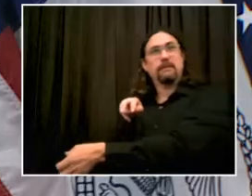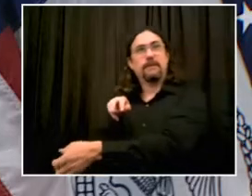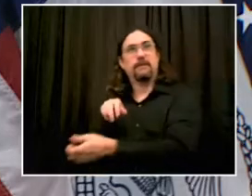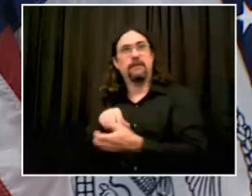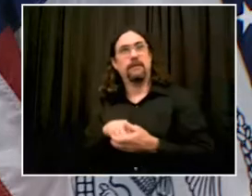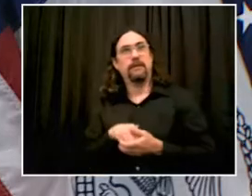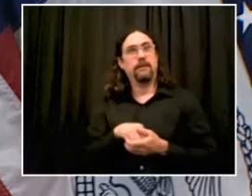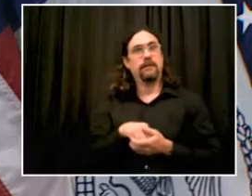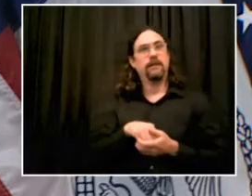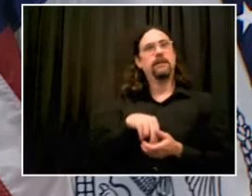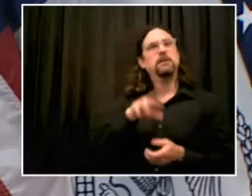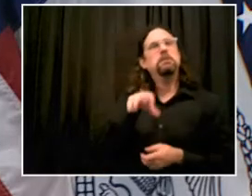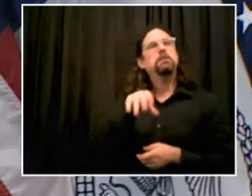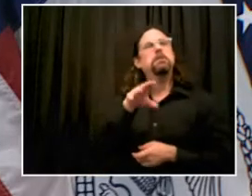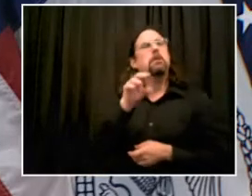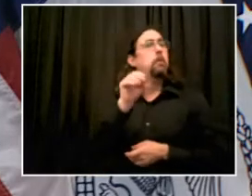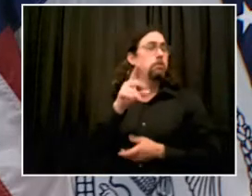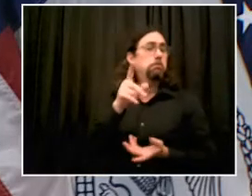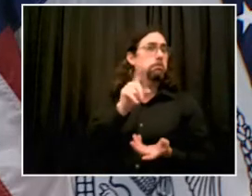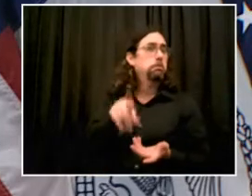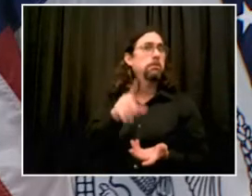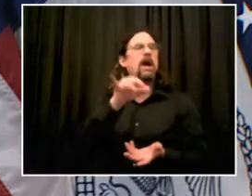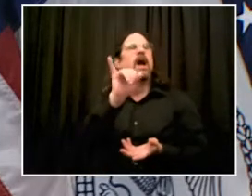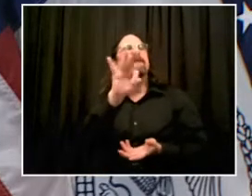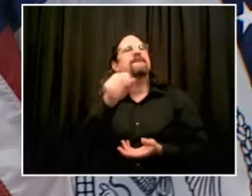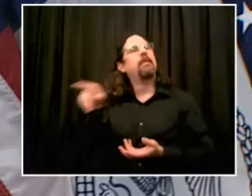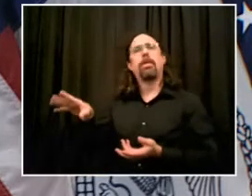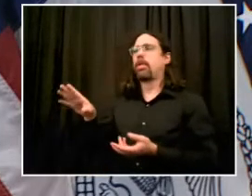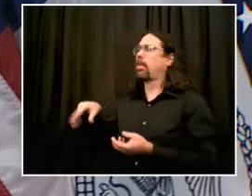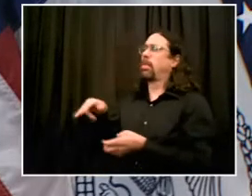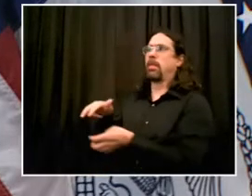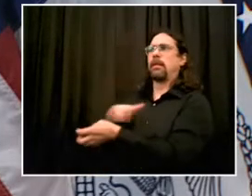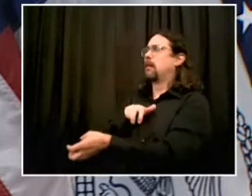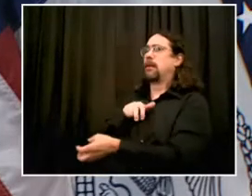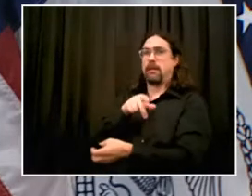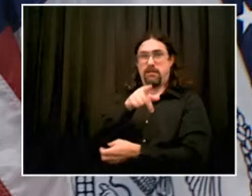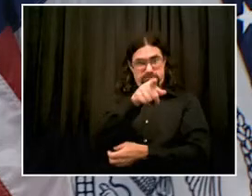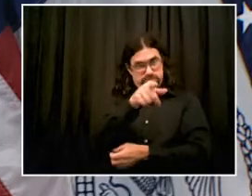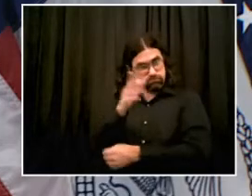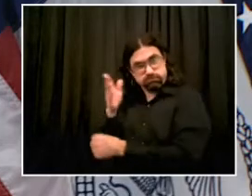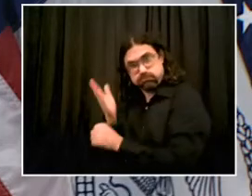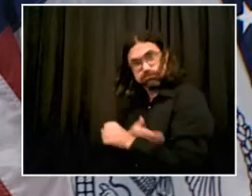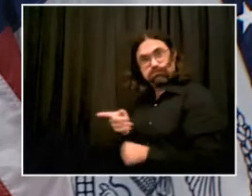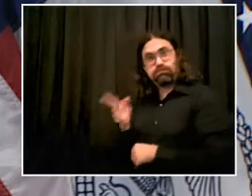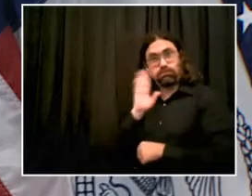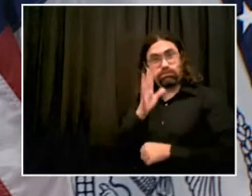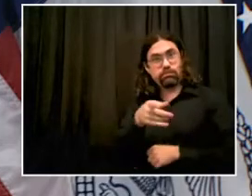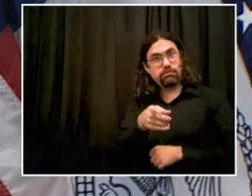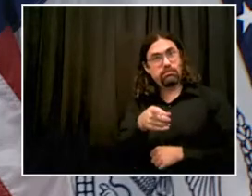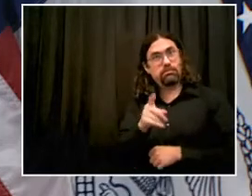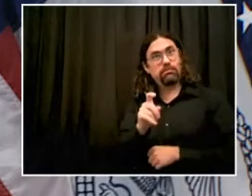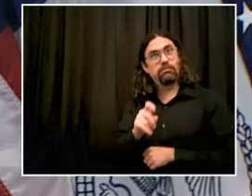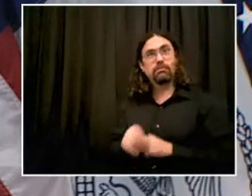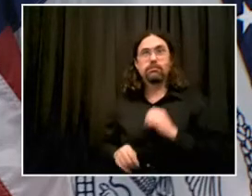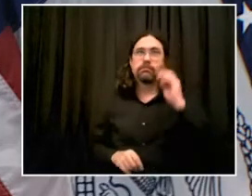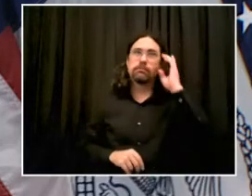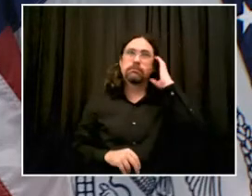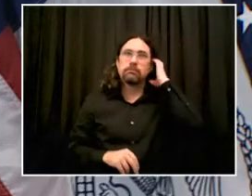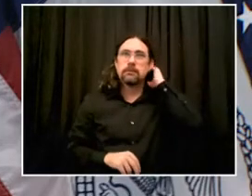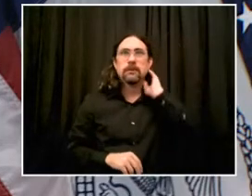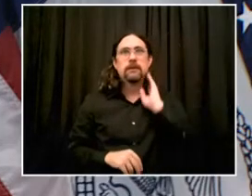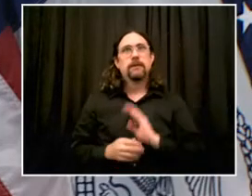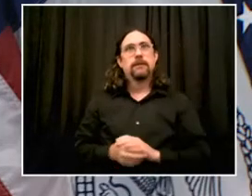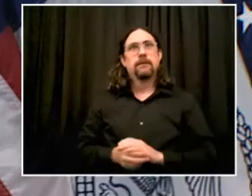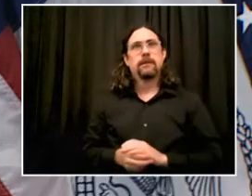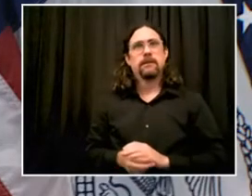a change, that there be a real conversation with someone. Everyone's mature adults. Some things just don't work out. Sometimes it's time